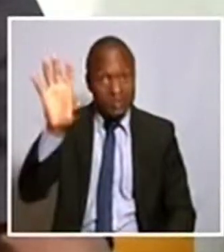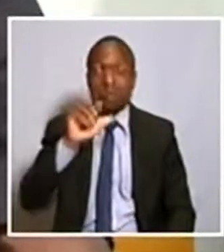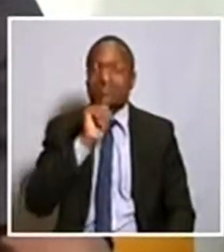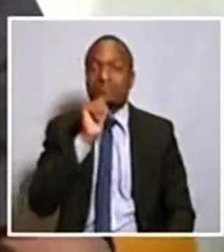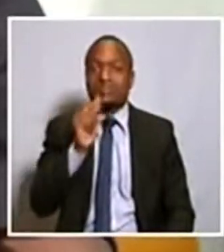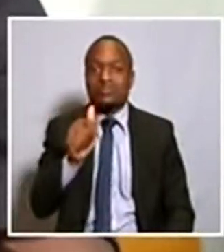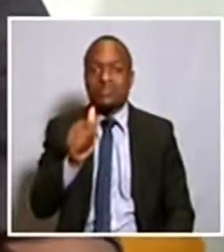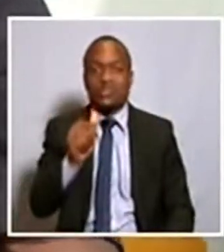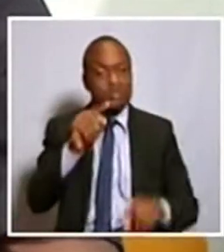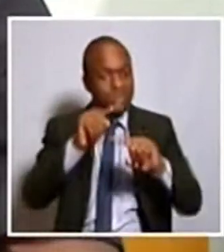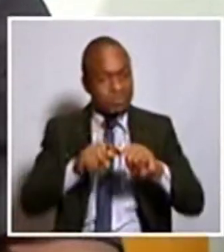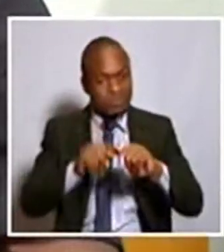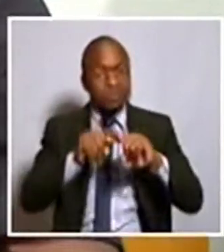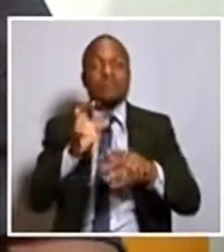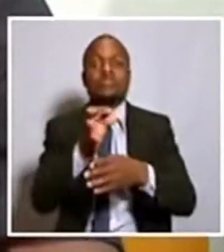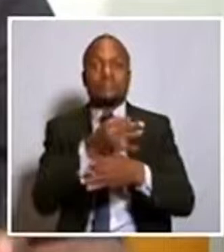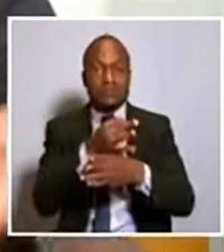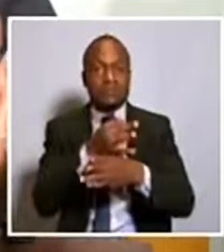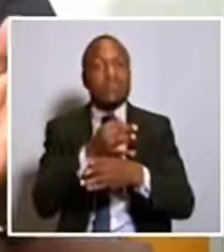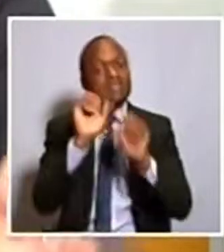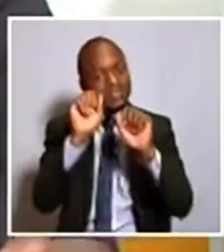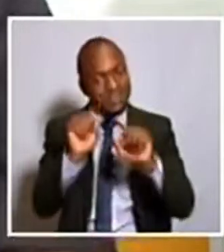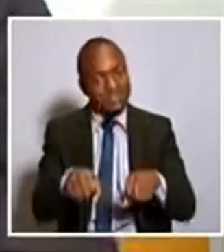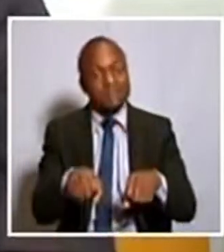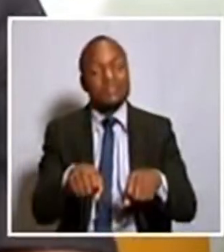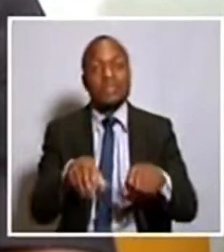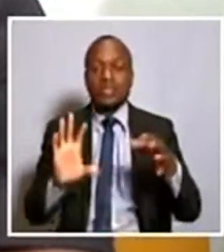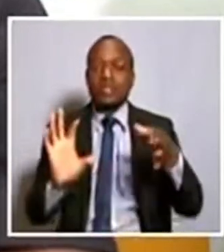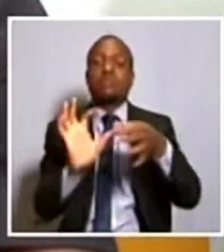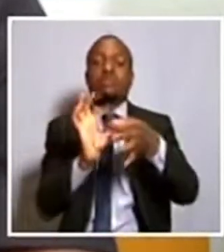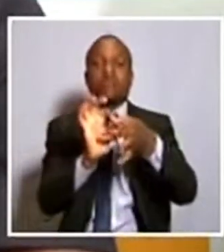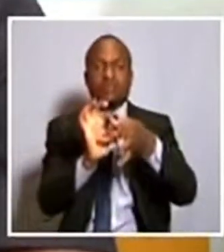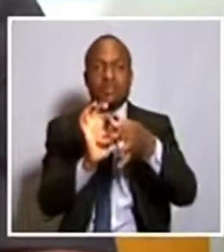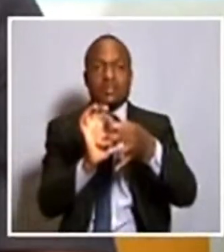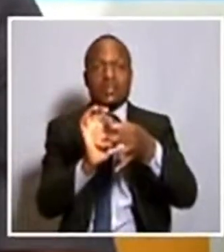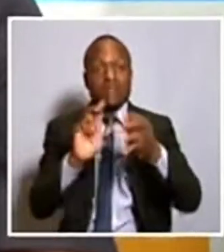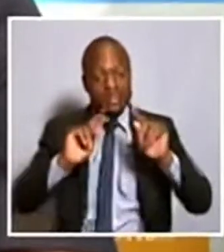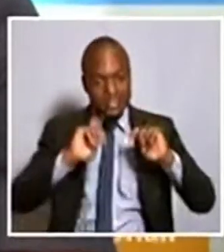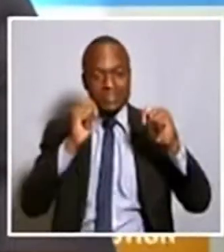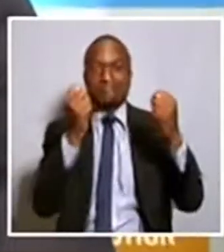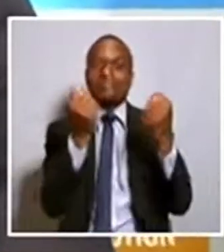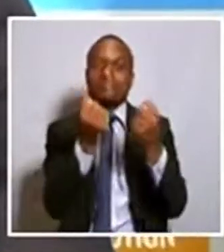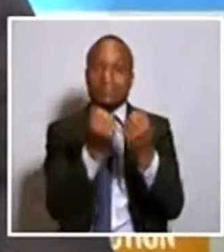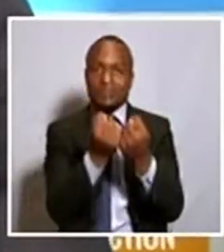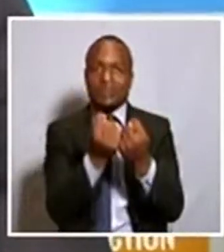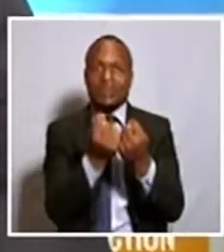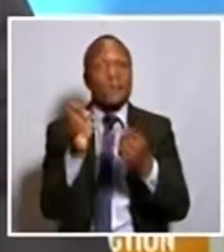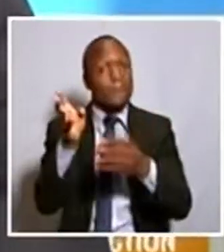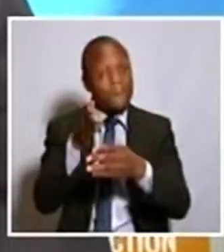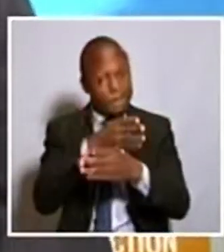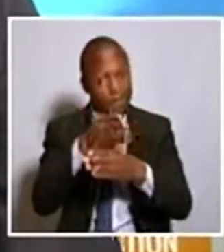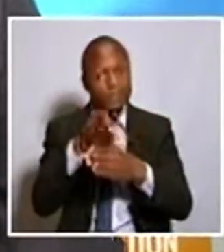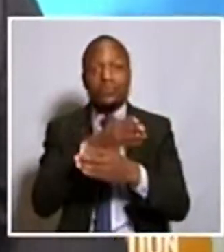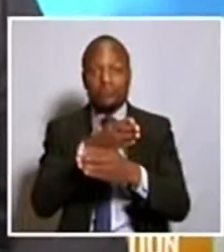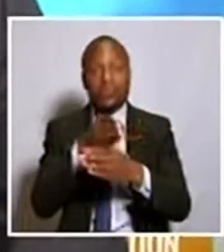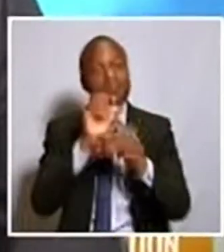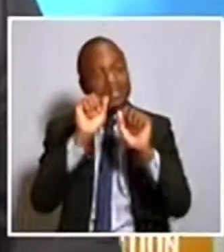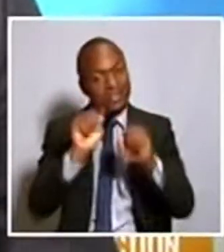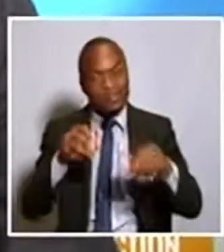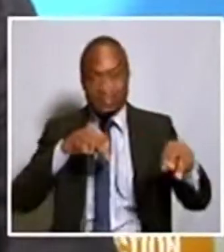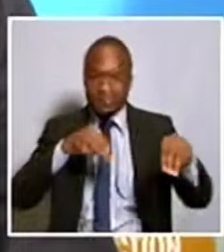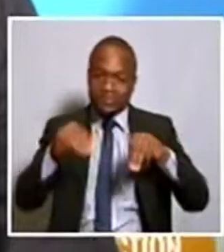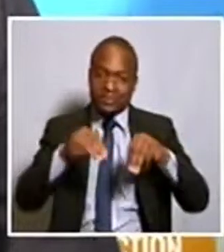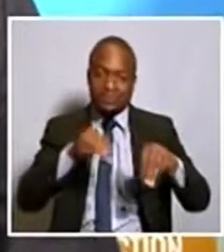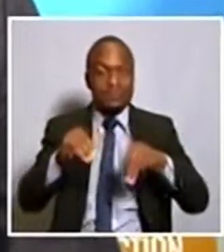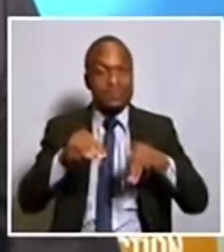don't entirely depend on fishing, so that they can also join, the team, the enterprise, so that we can manage at